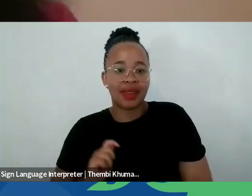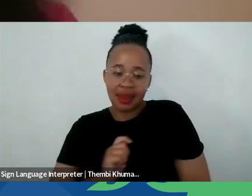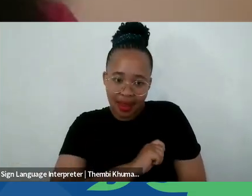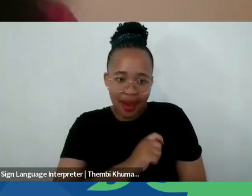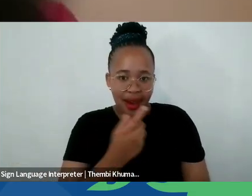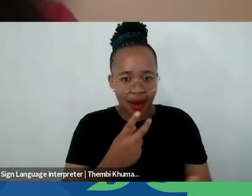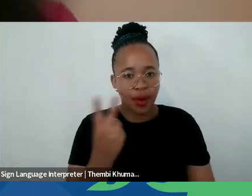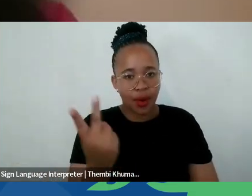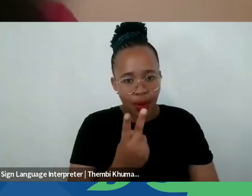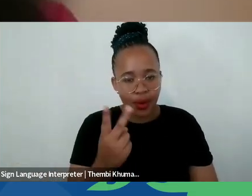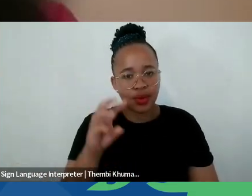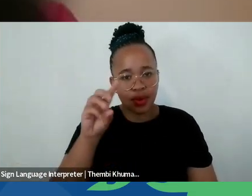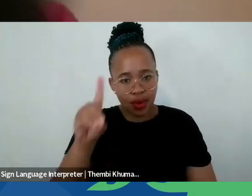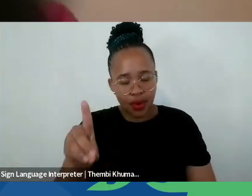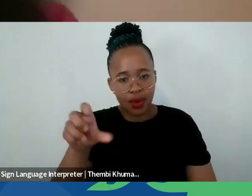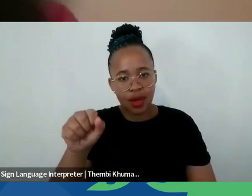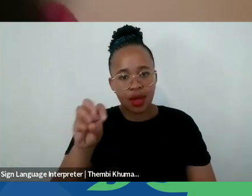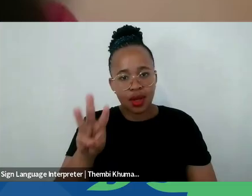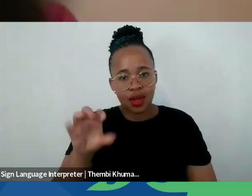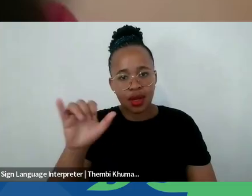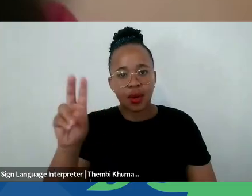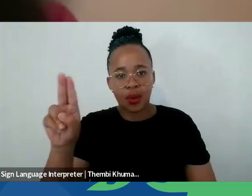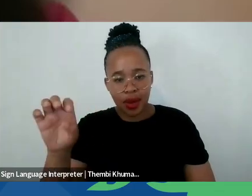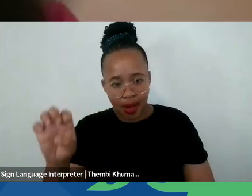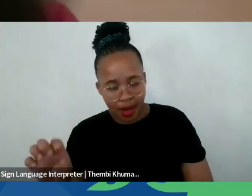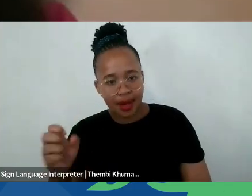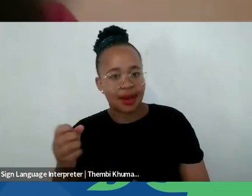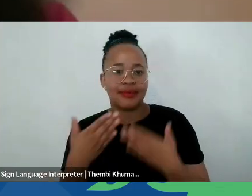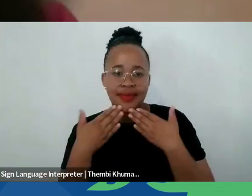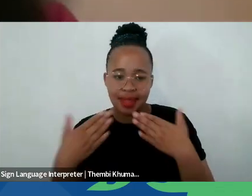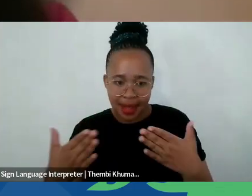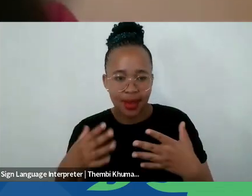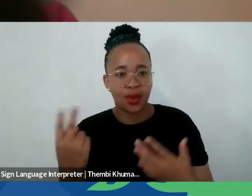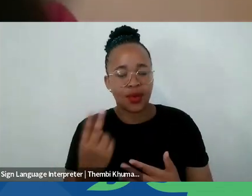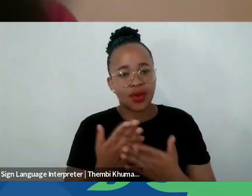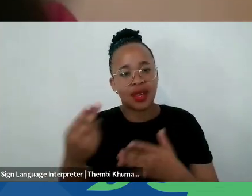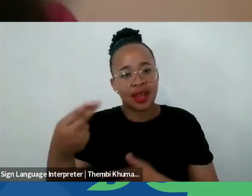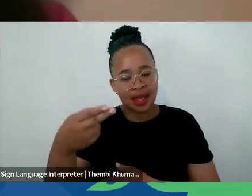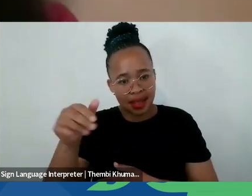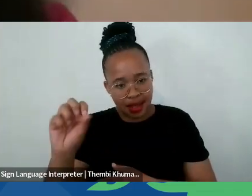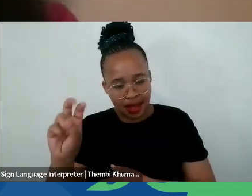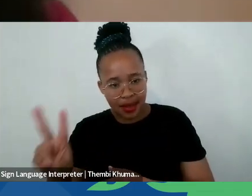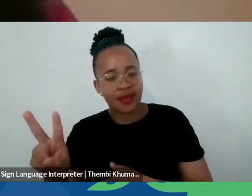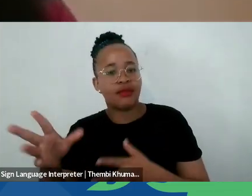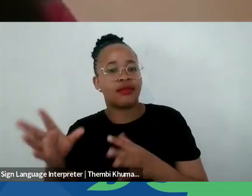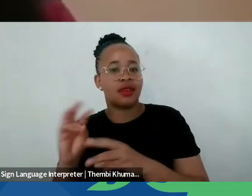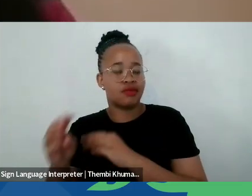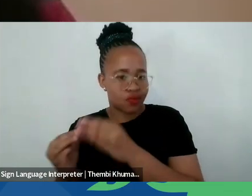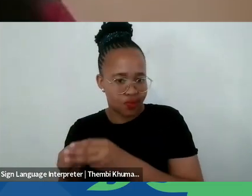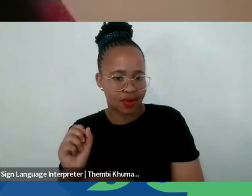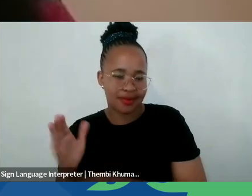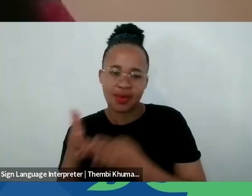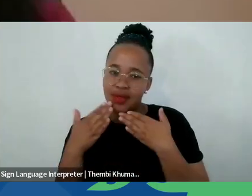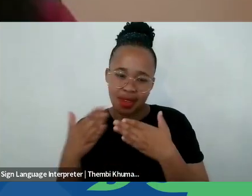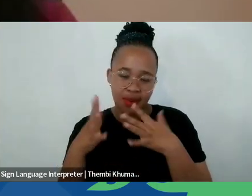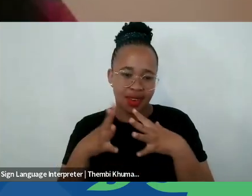as well as Andrew Scheiber from TB HIV Care. And lastly, just again to say thank you. This would not be possible without